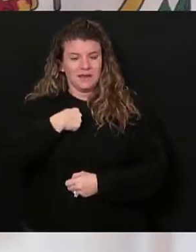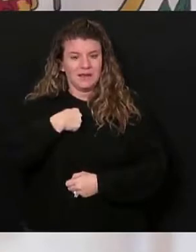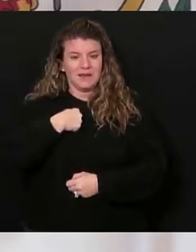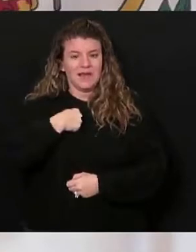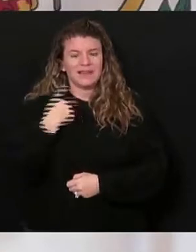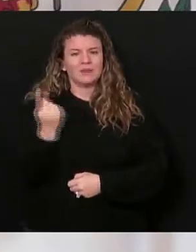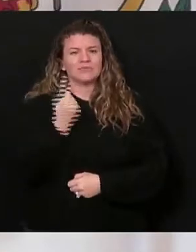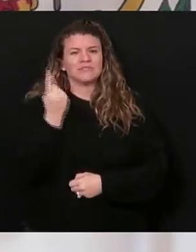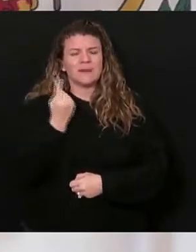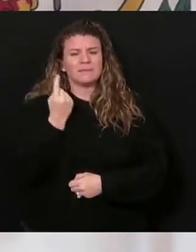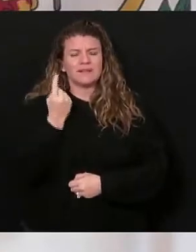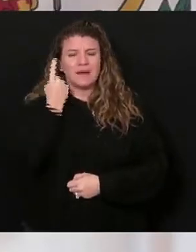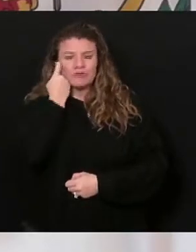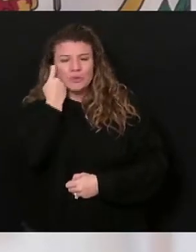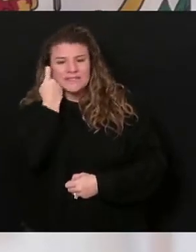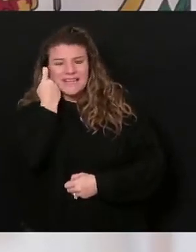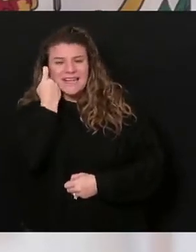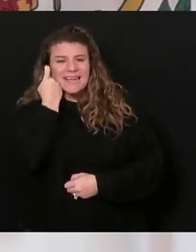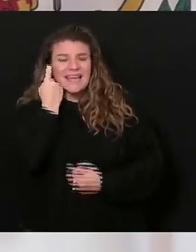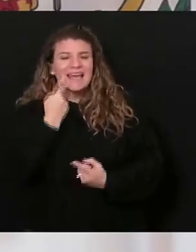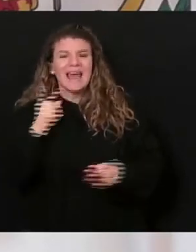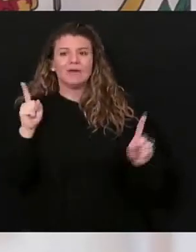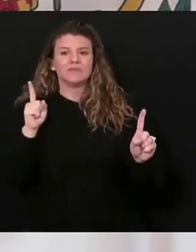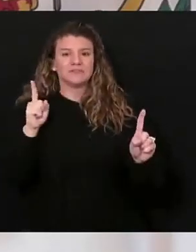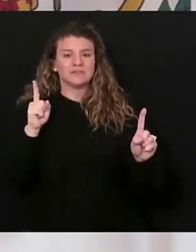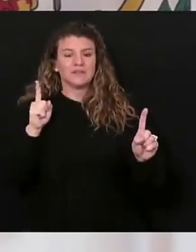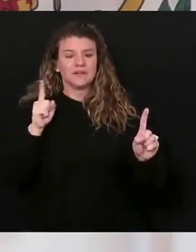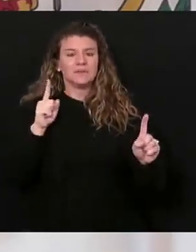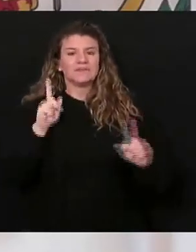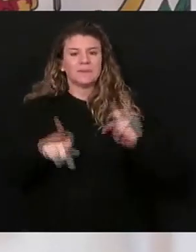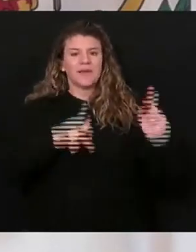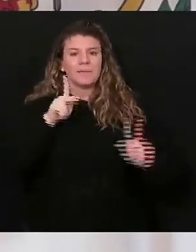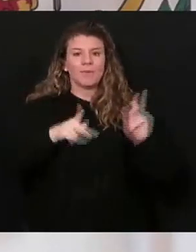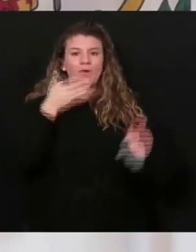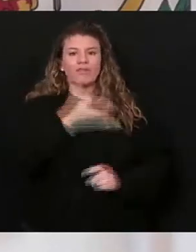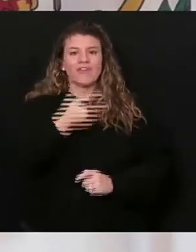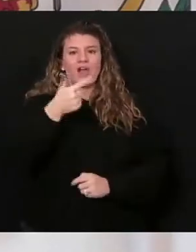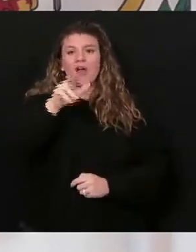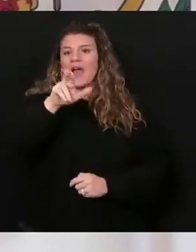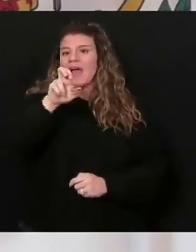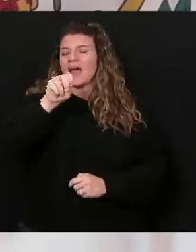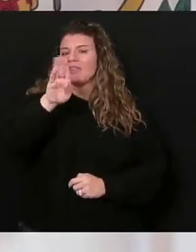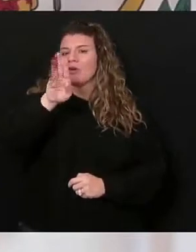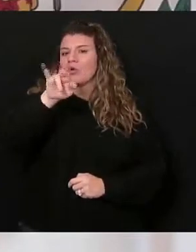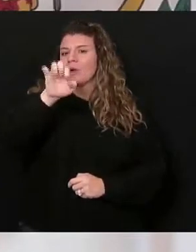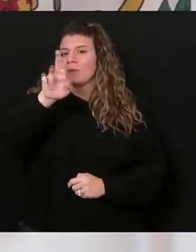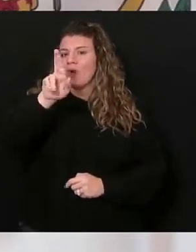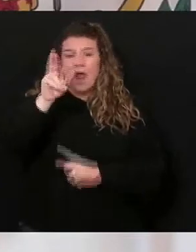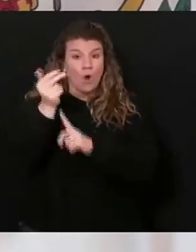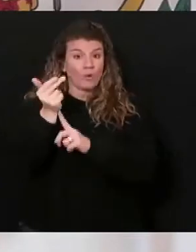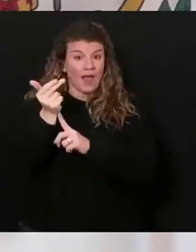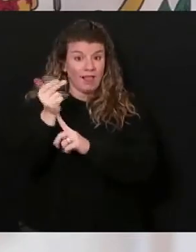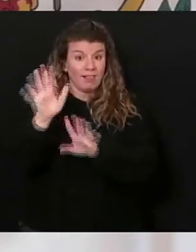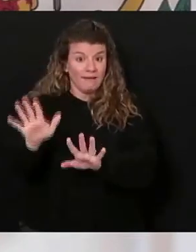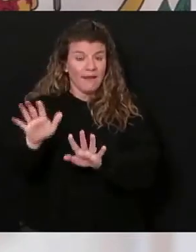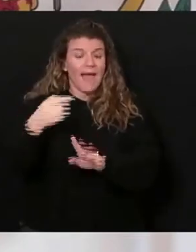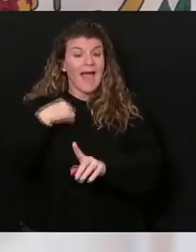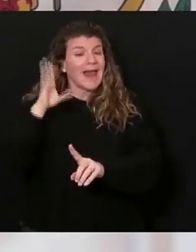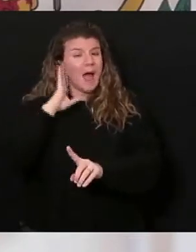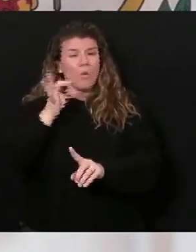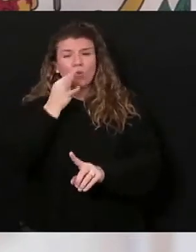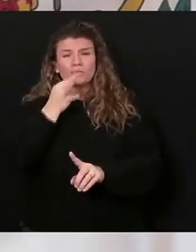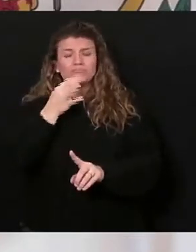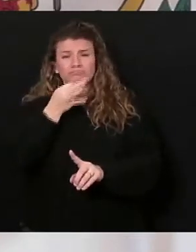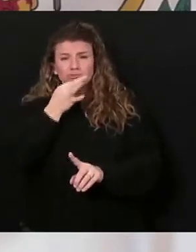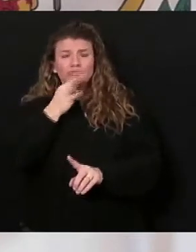just came out, or, you know, with people at the Greenbrier Hotel, and I'll get into that in just a second, but